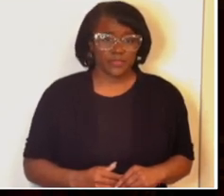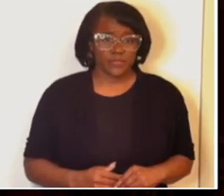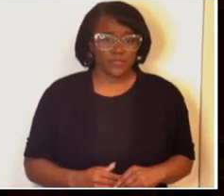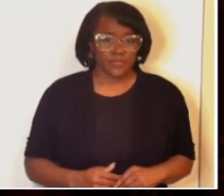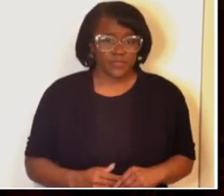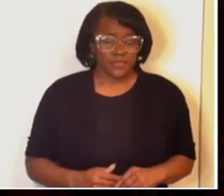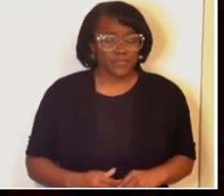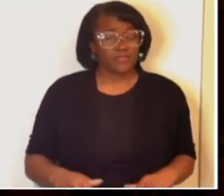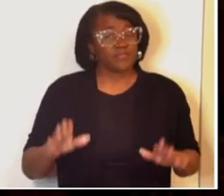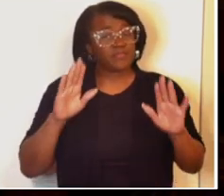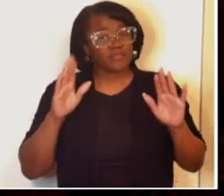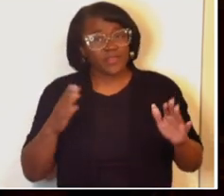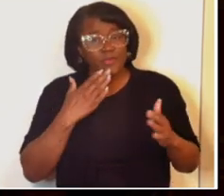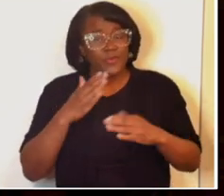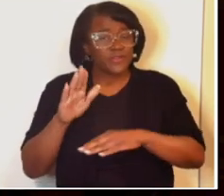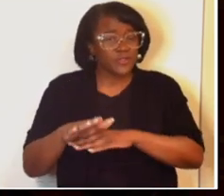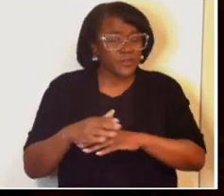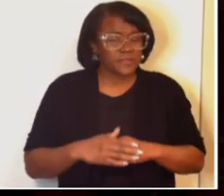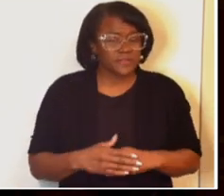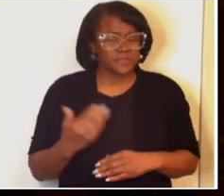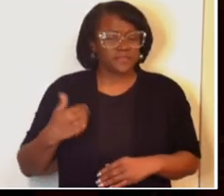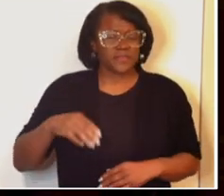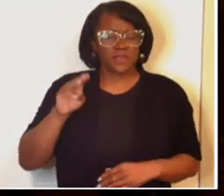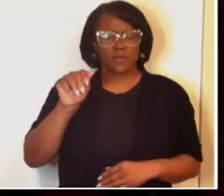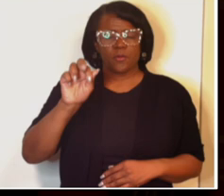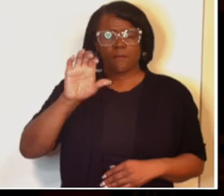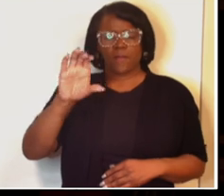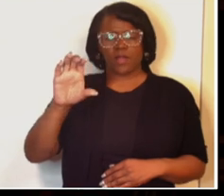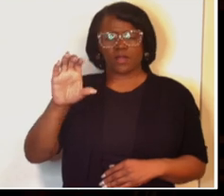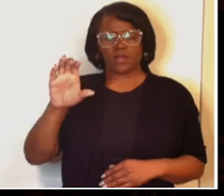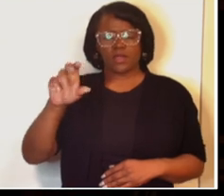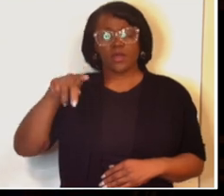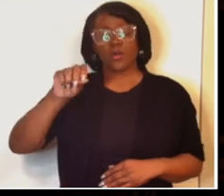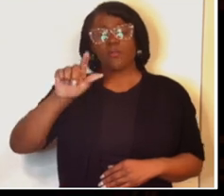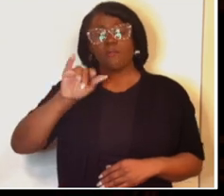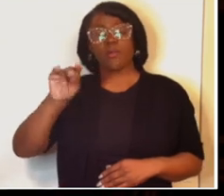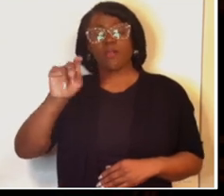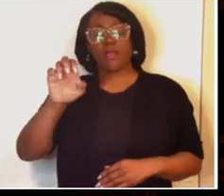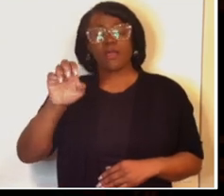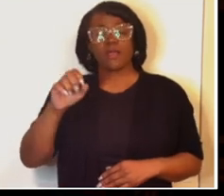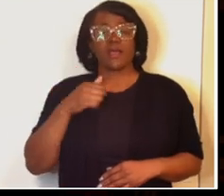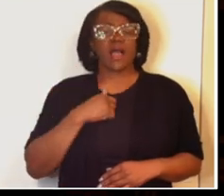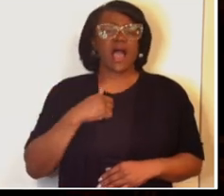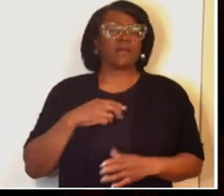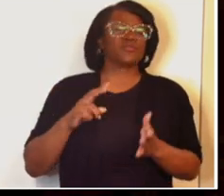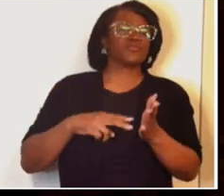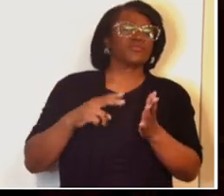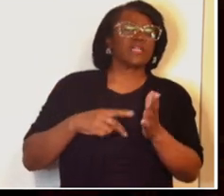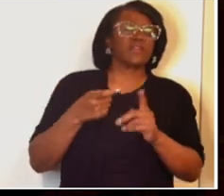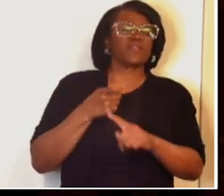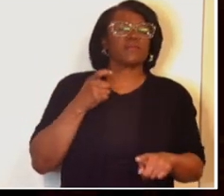Good afternoon, everyone. My name is Marc Polite, and I will be reading from The Binge Watcher's Guide to Black Mirror.